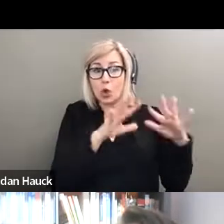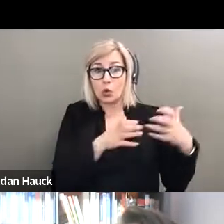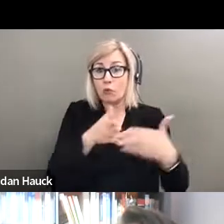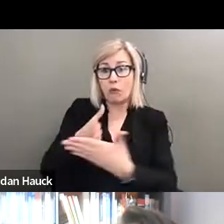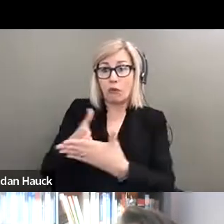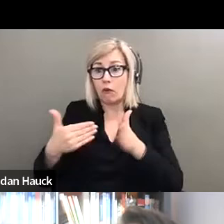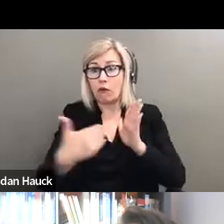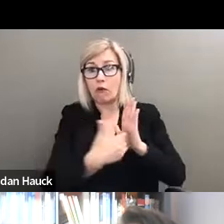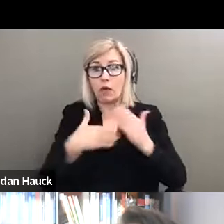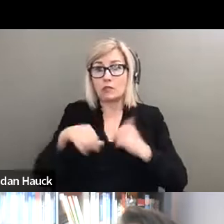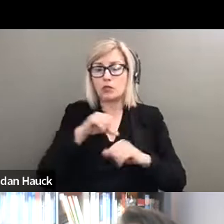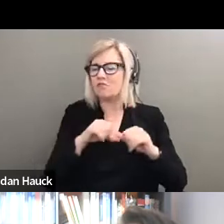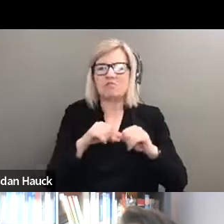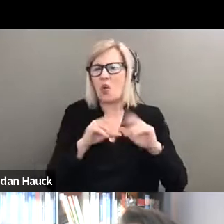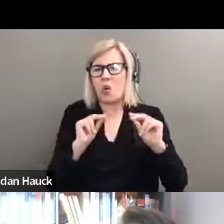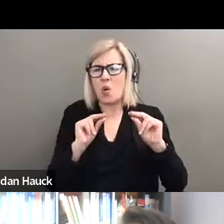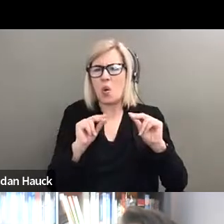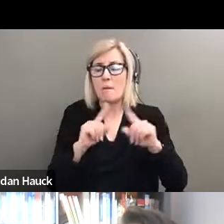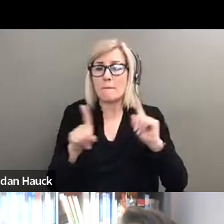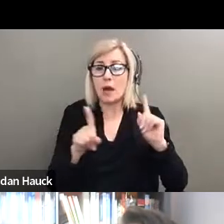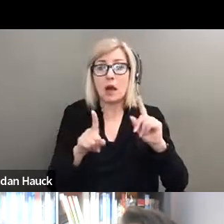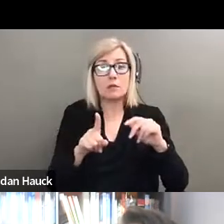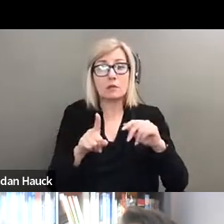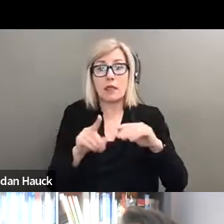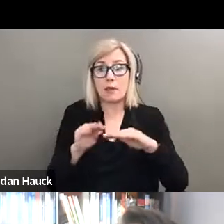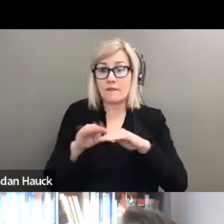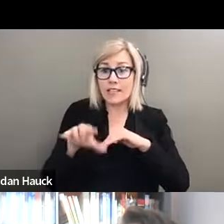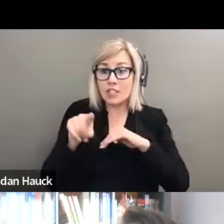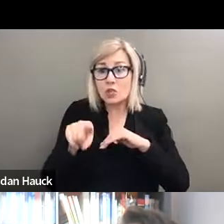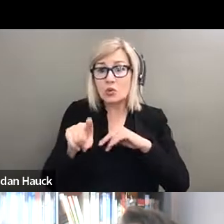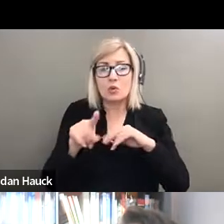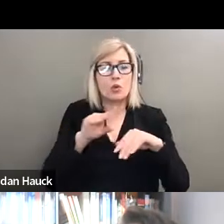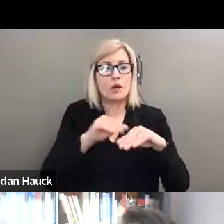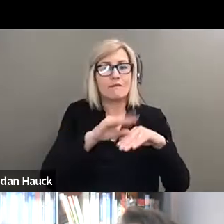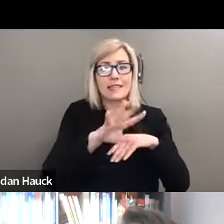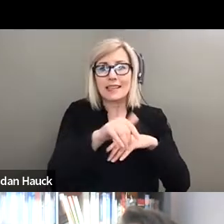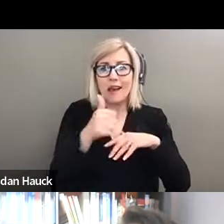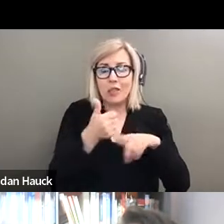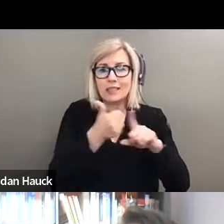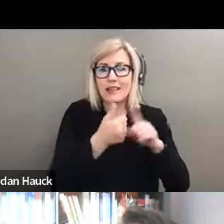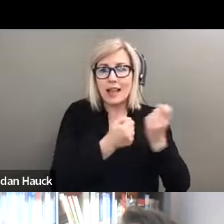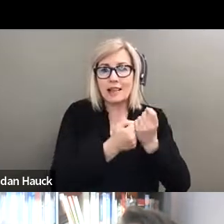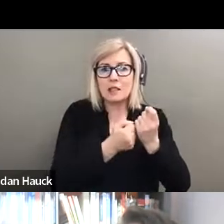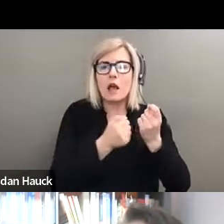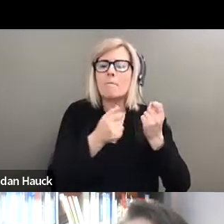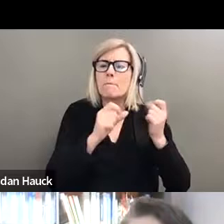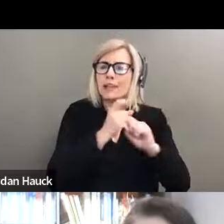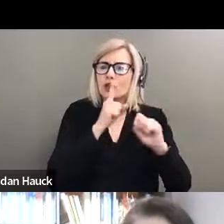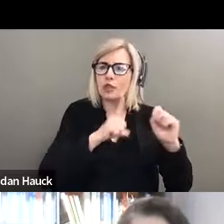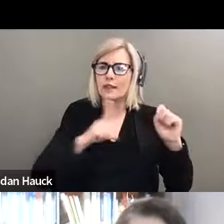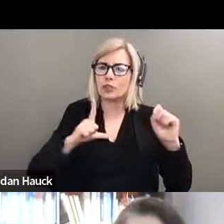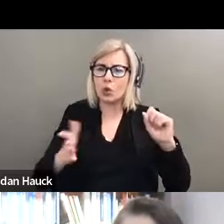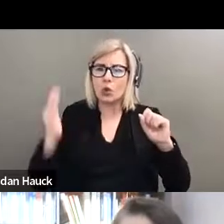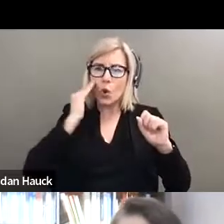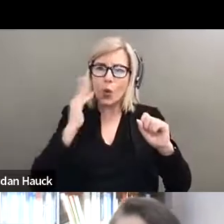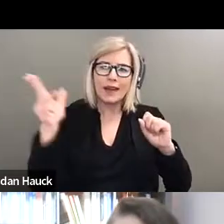sure that if shortages are affecting you or Garrett or other self-advocates, that legislators hear those stories and how that directly